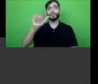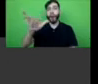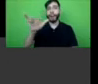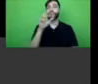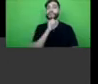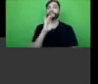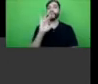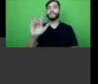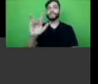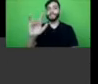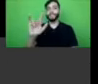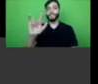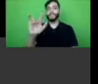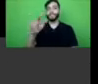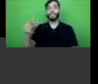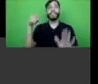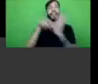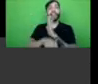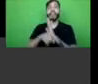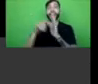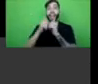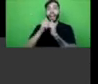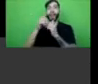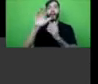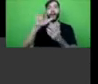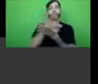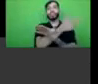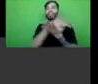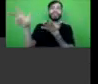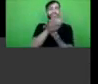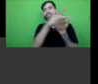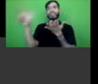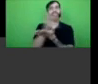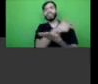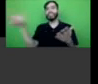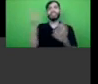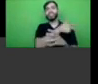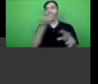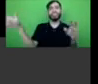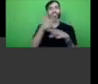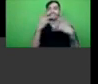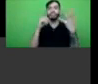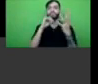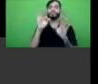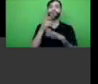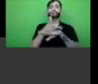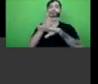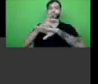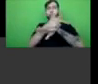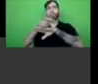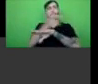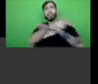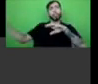was killed by a rough ride in Baltimore and had a developmental